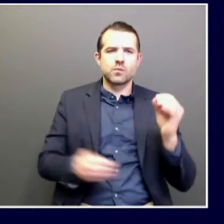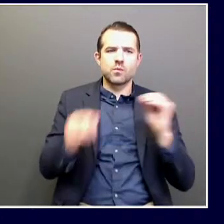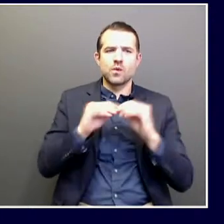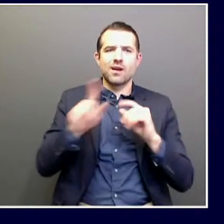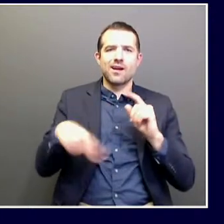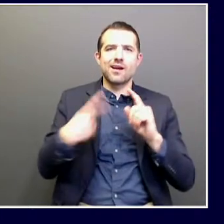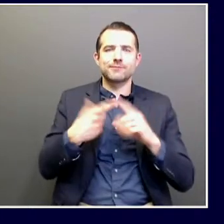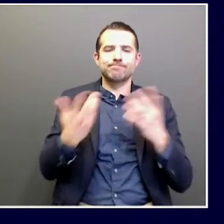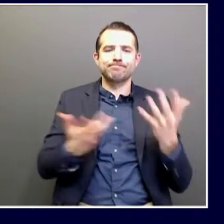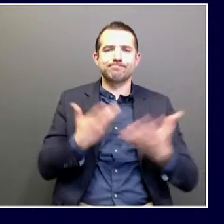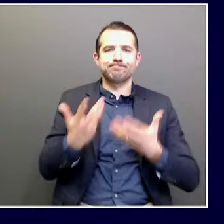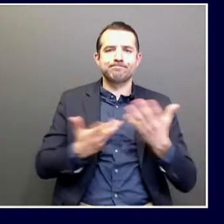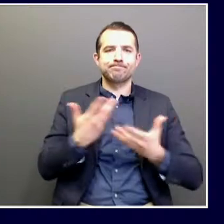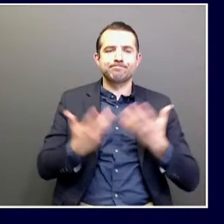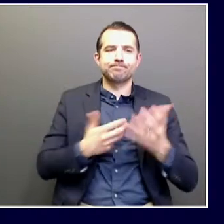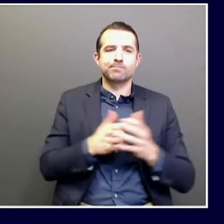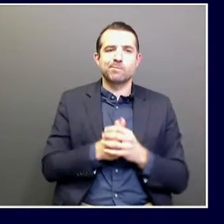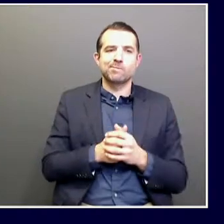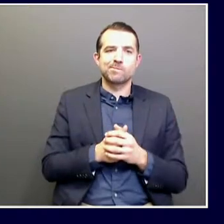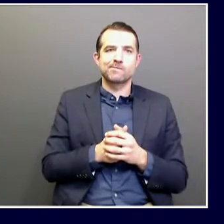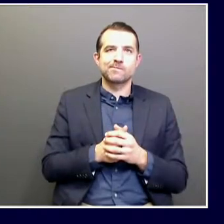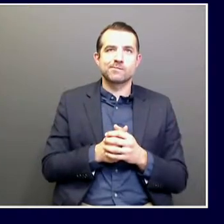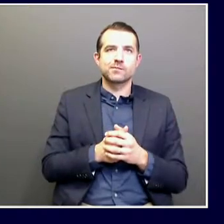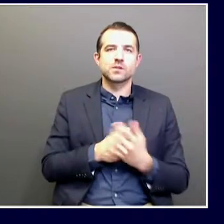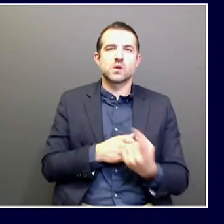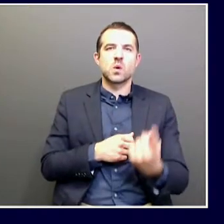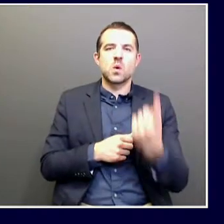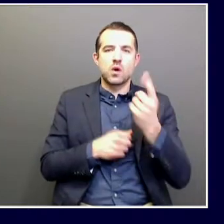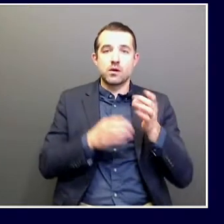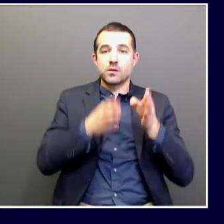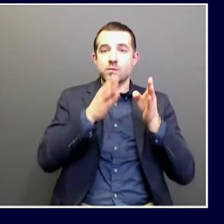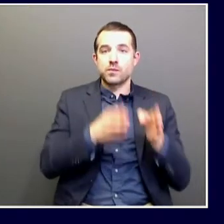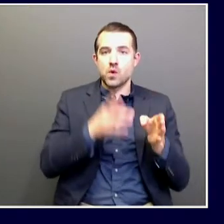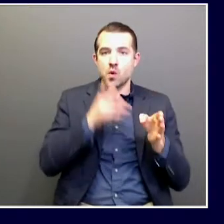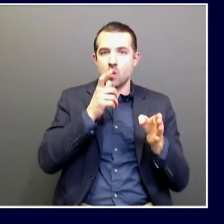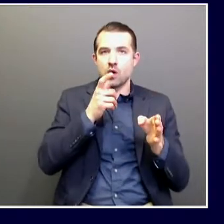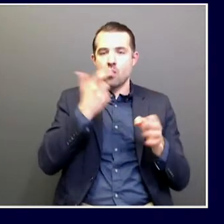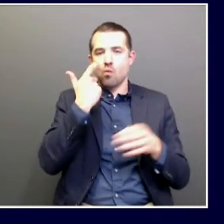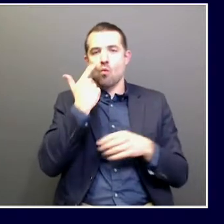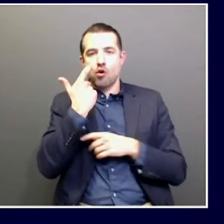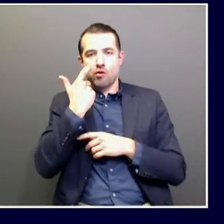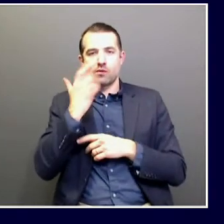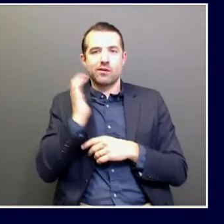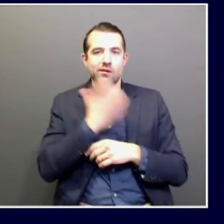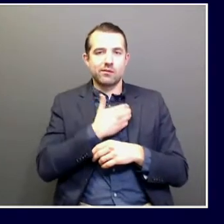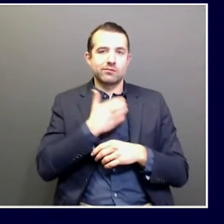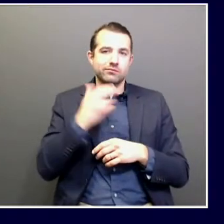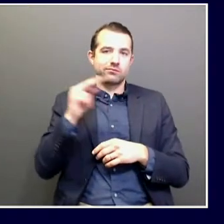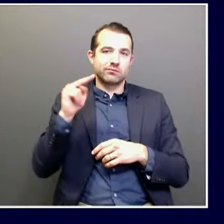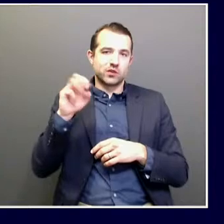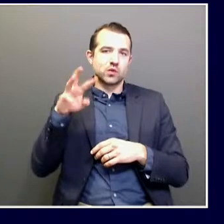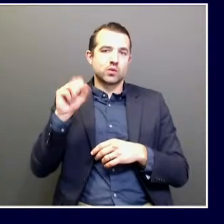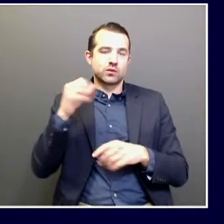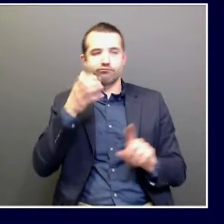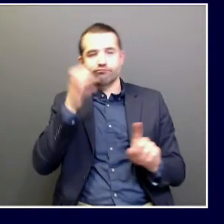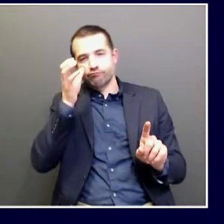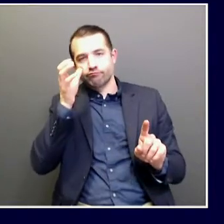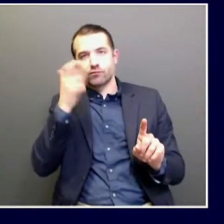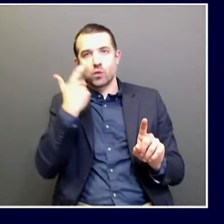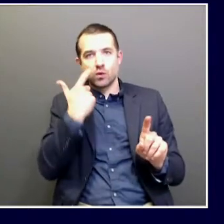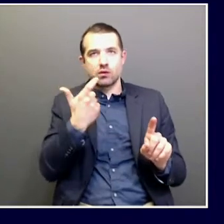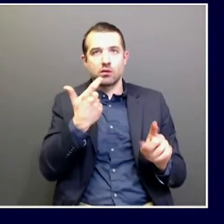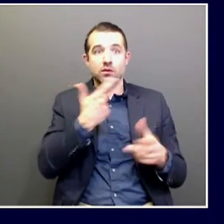viewer that they had both doses on board, but were vaccinated in April, so